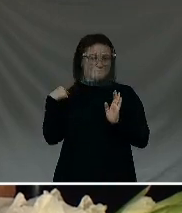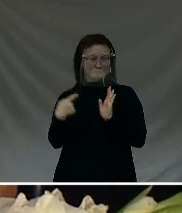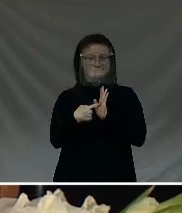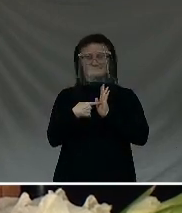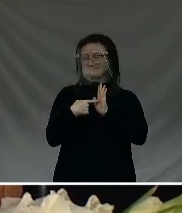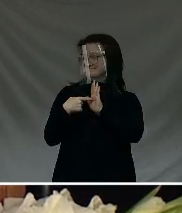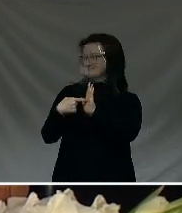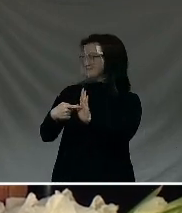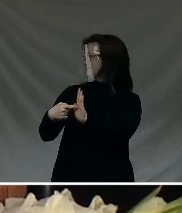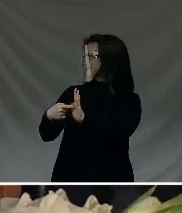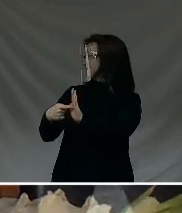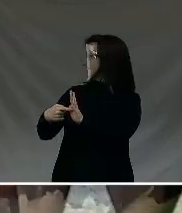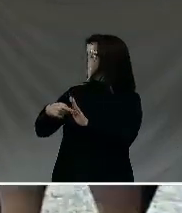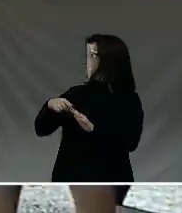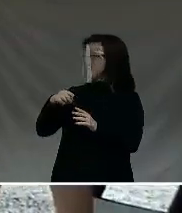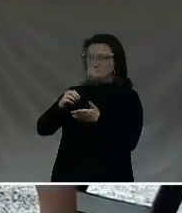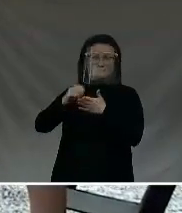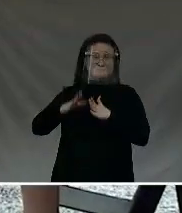2021.